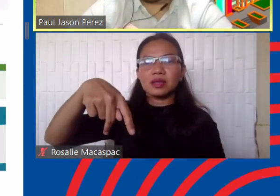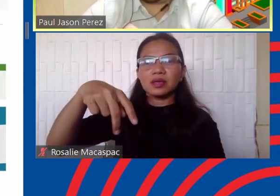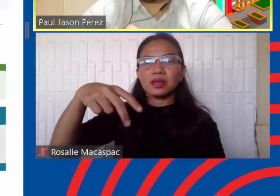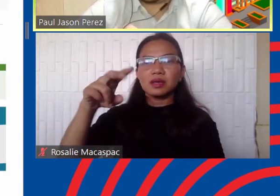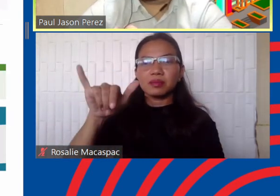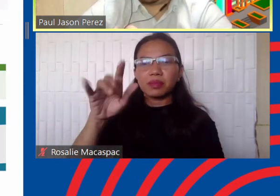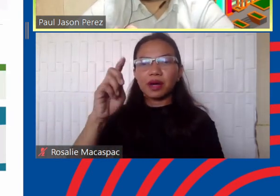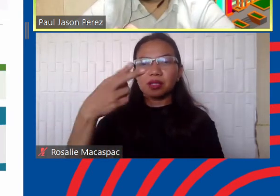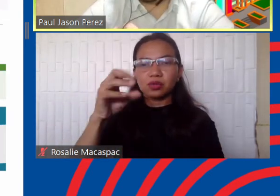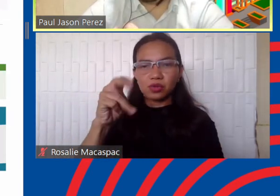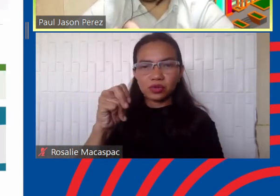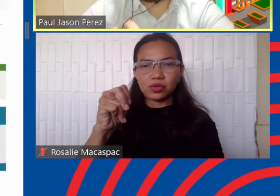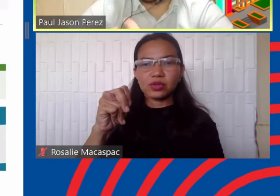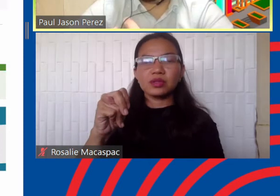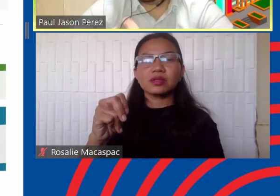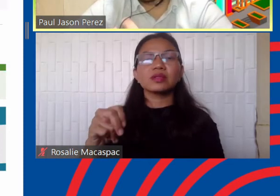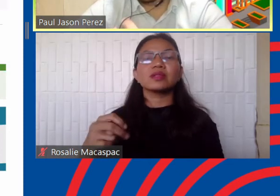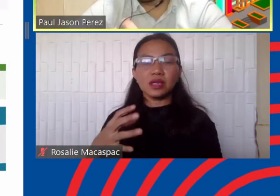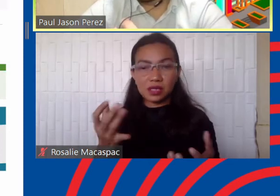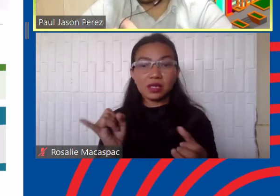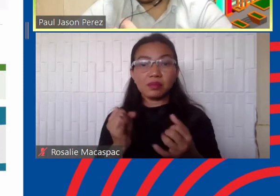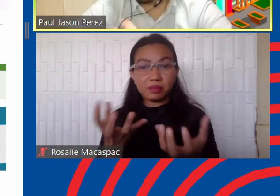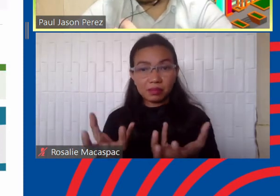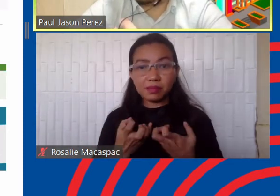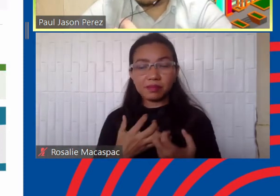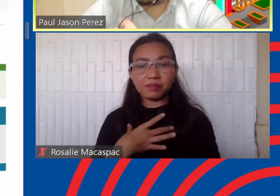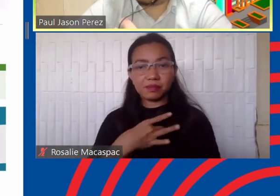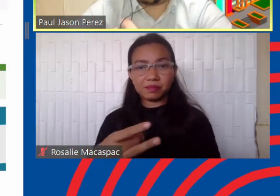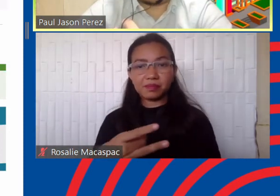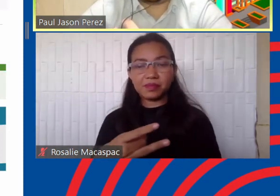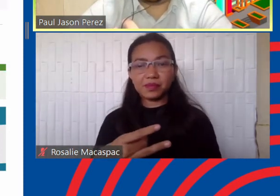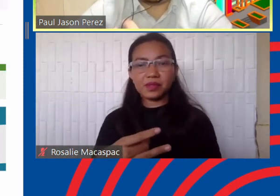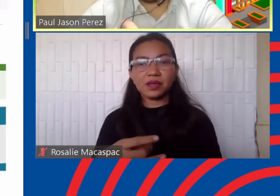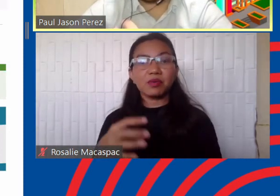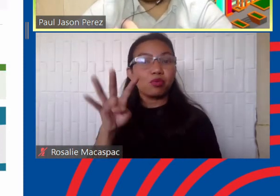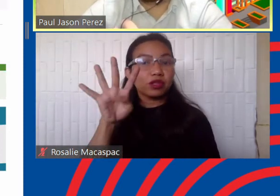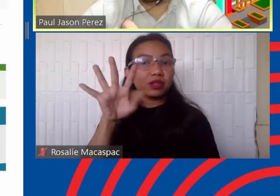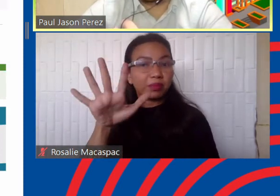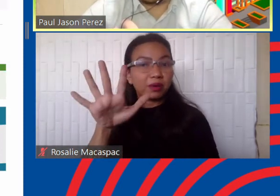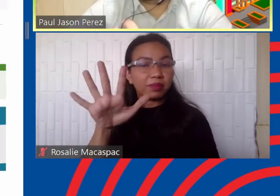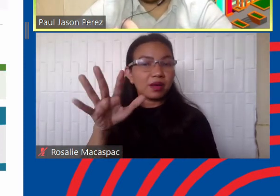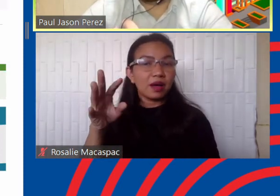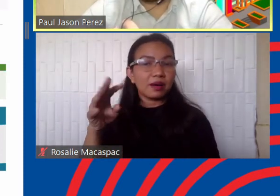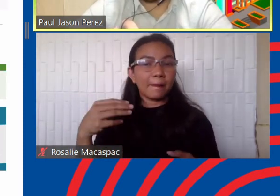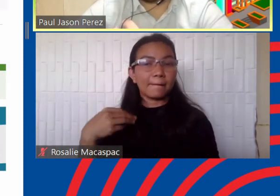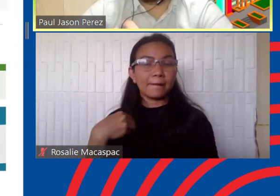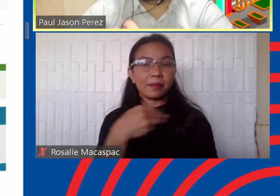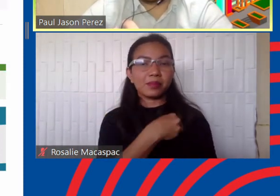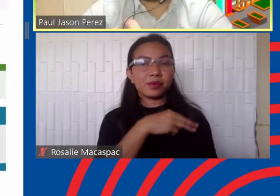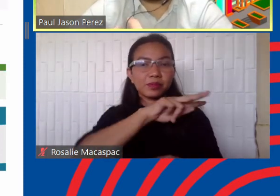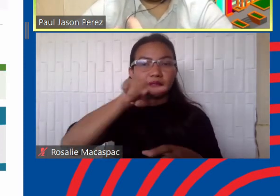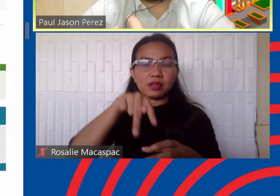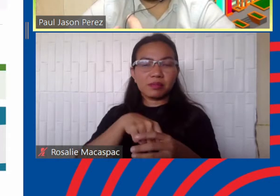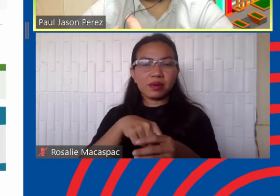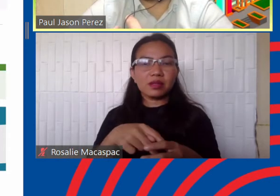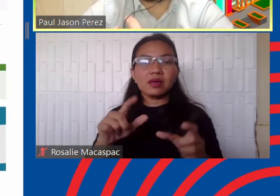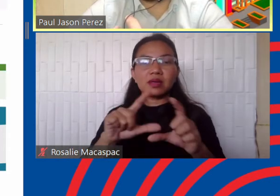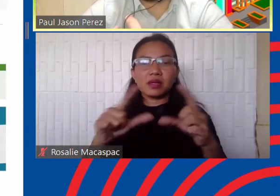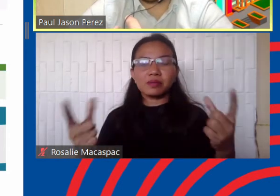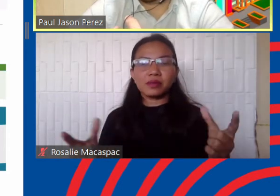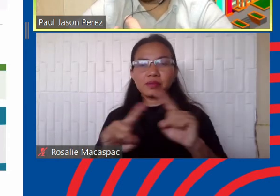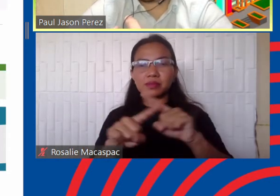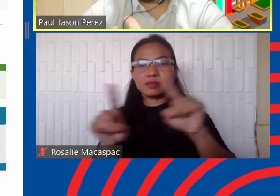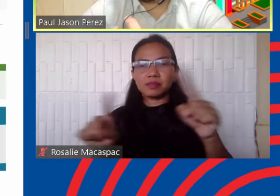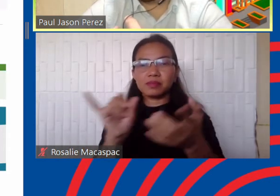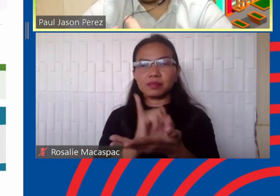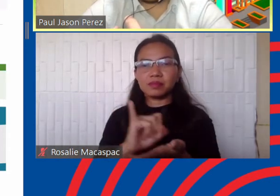you're interested, please join us. Currently, 45 pa lang kami na nandun. These are librarians from different institutions